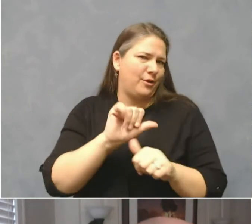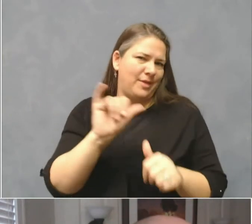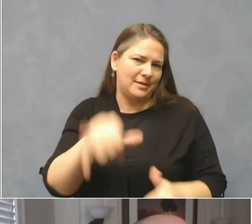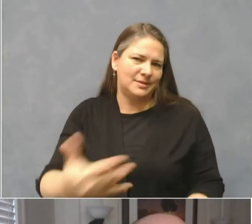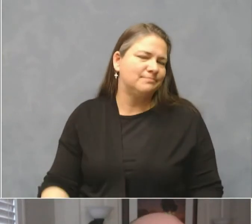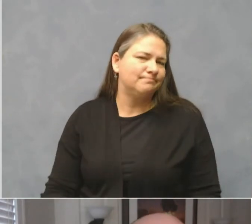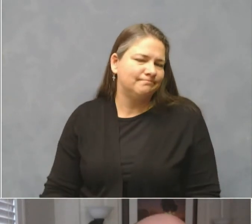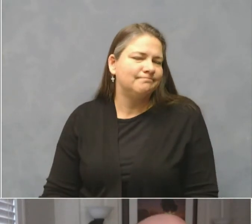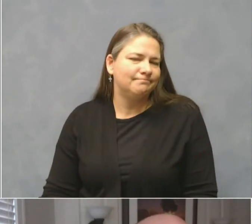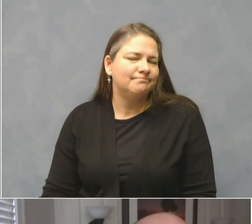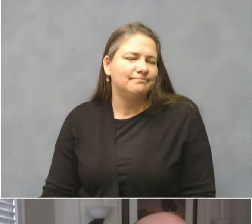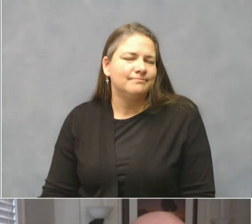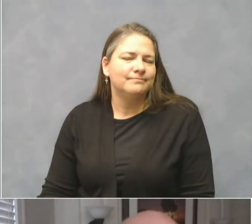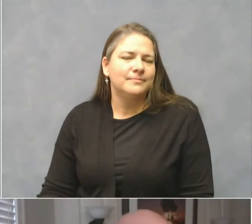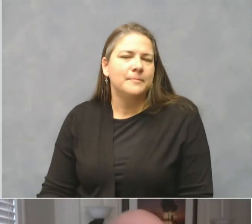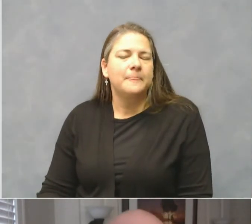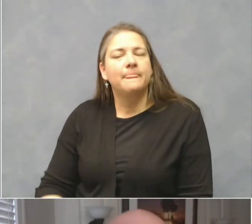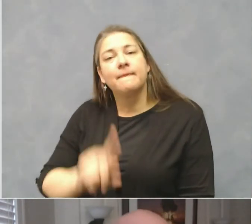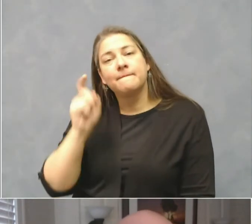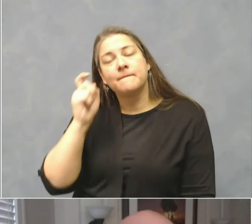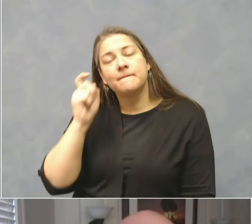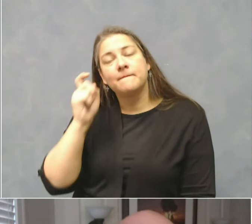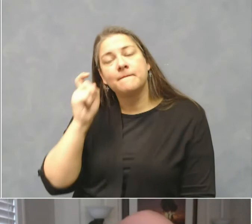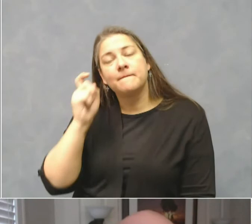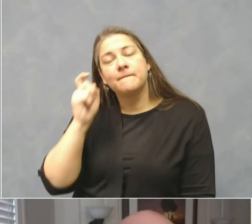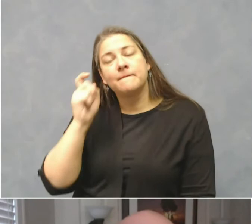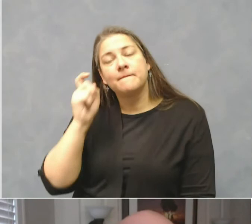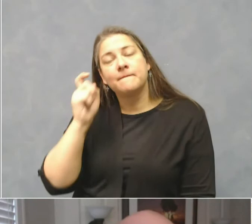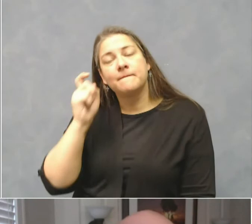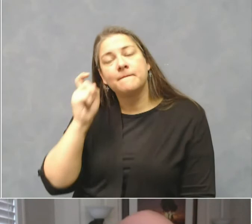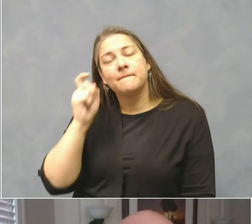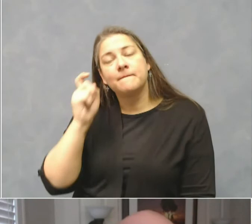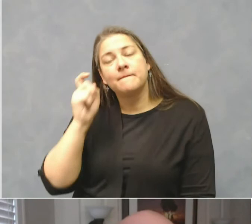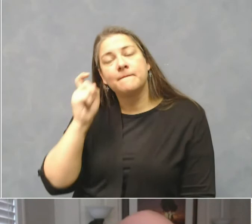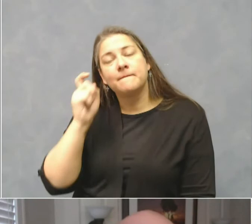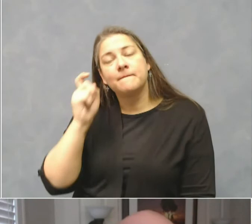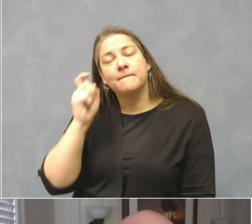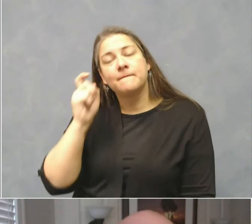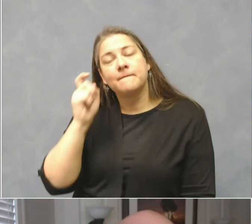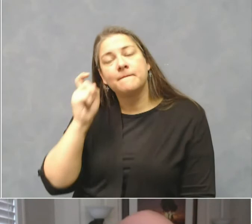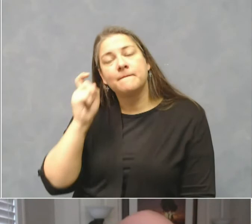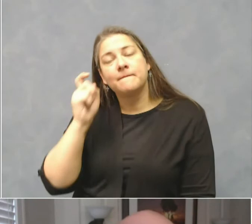and let me add that some of this is built into the system